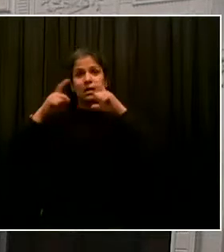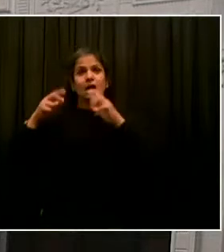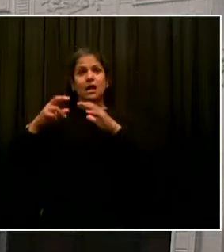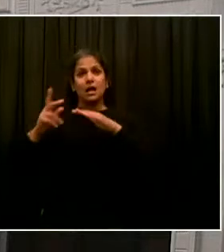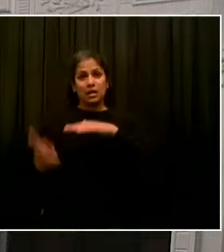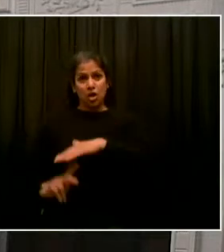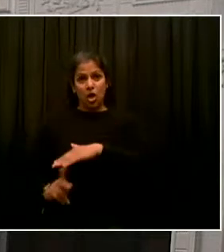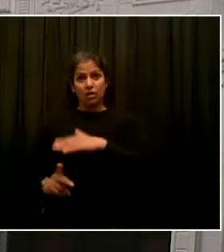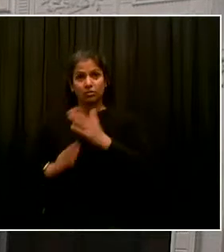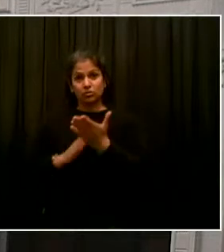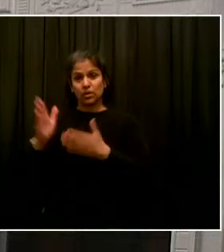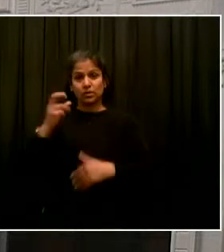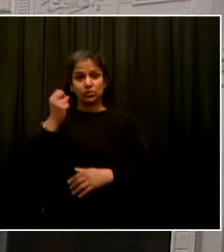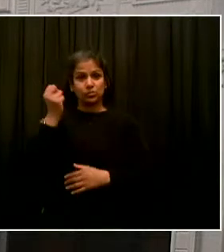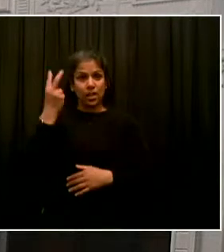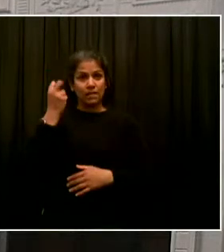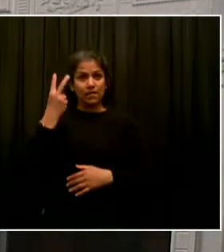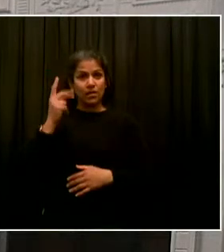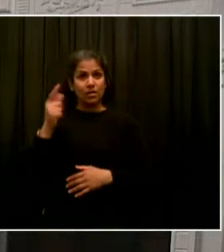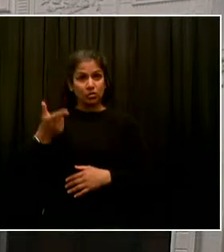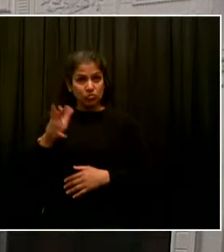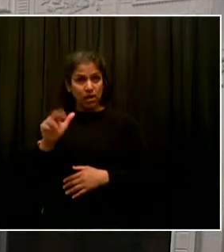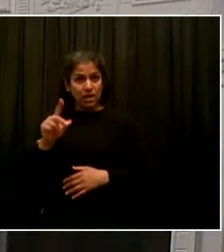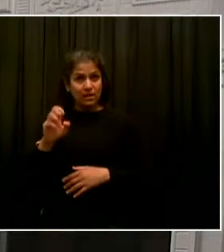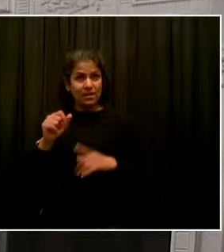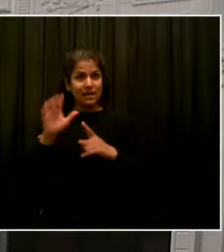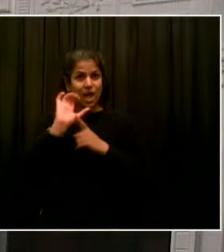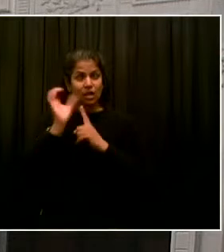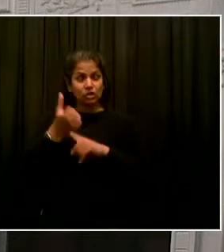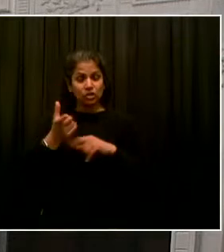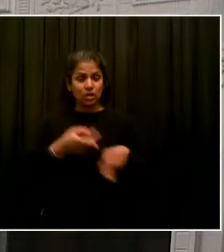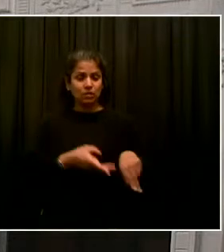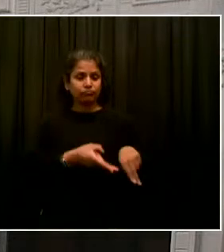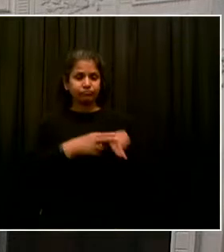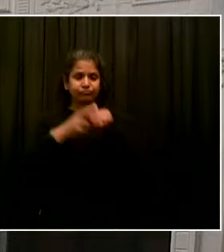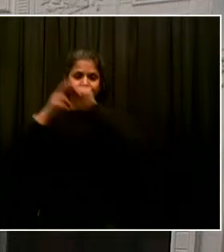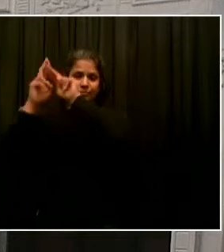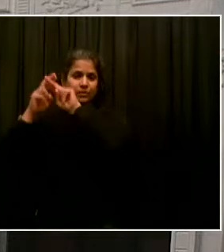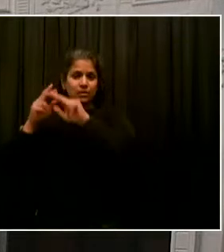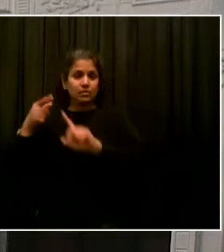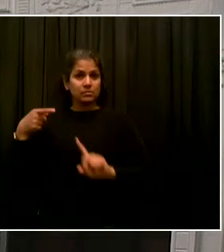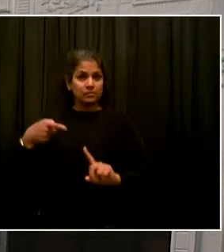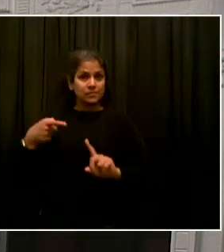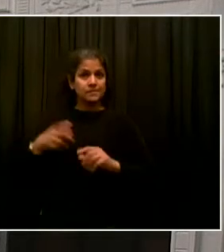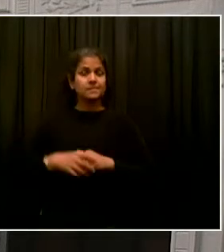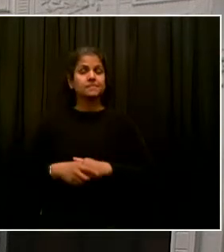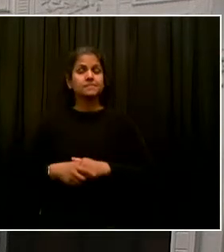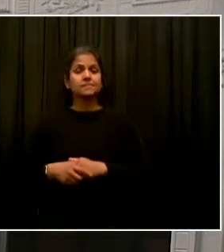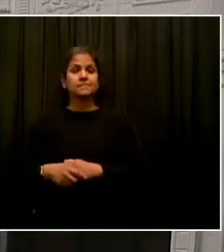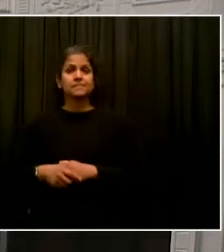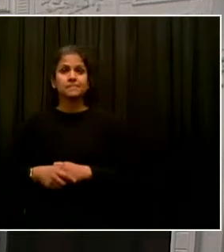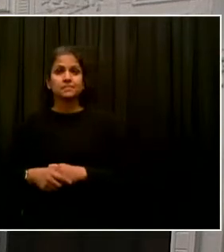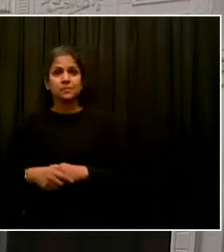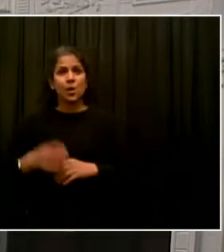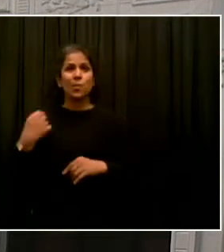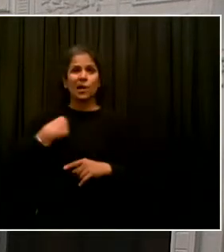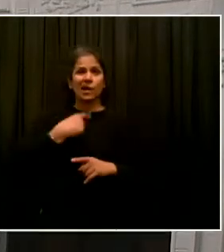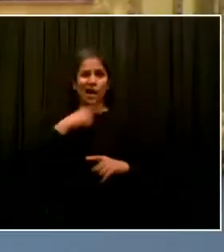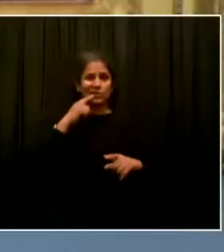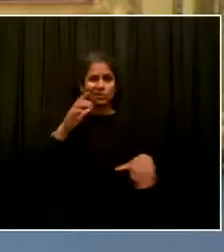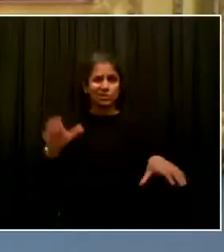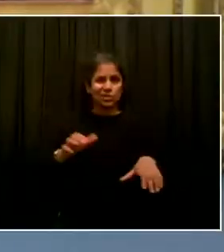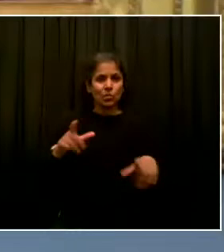medium level or cases continue to rise? What we are going to do is do what COVID is doing, pivot